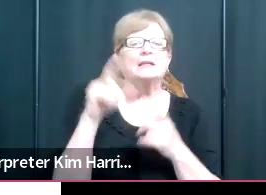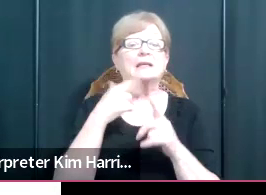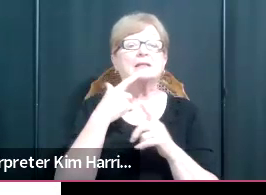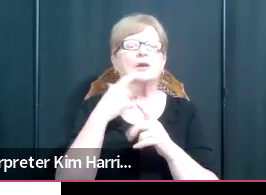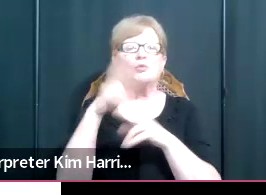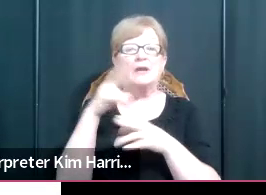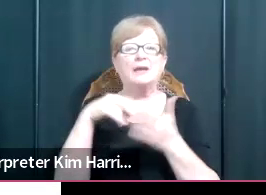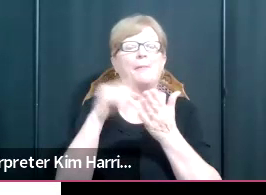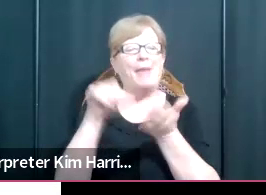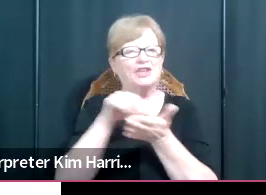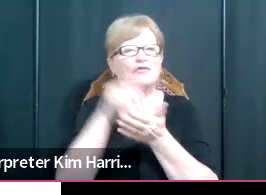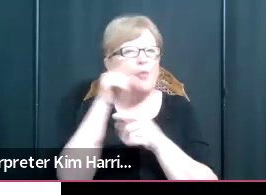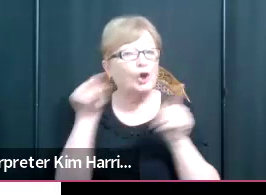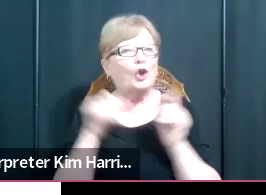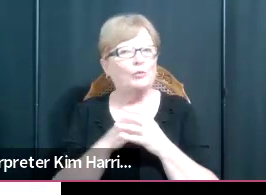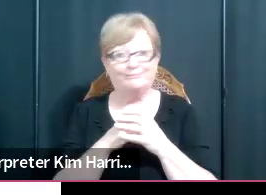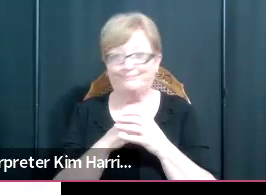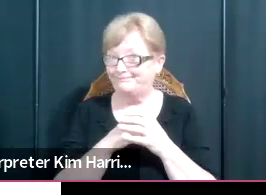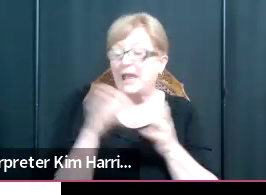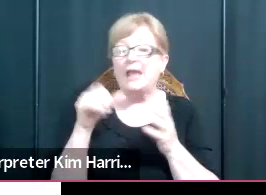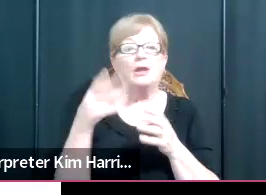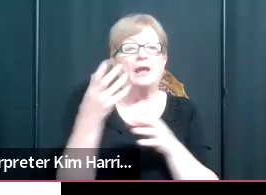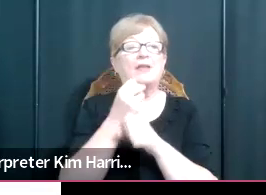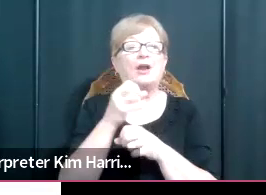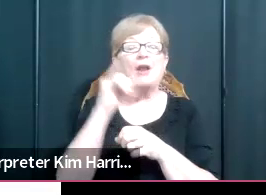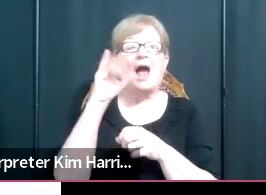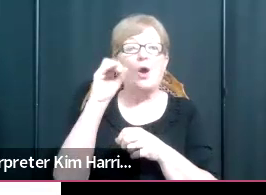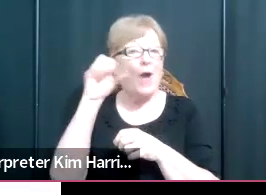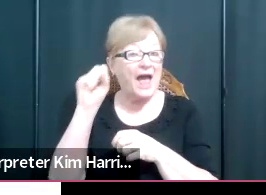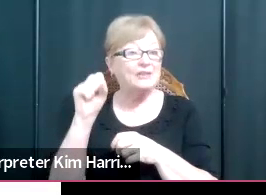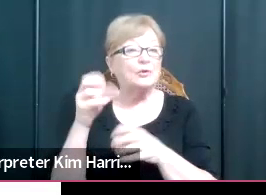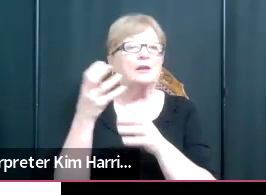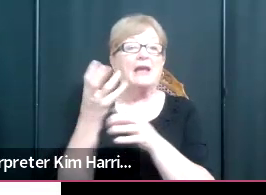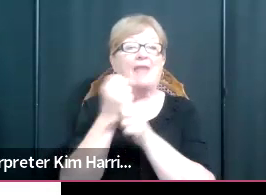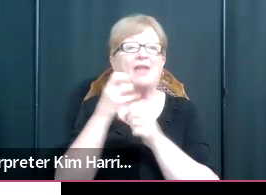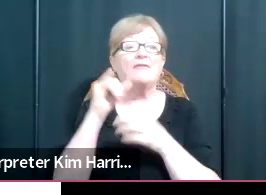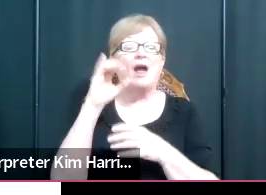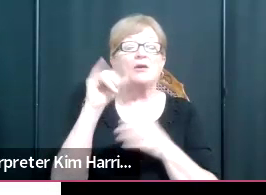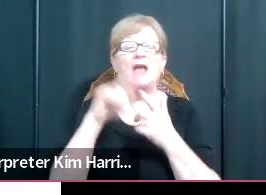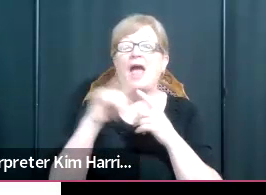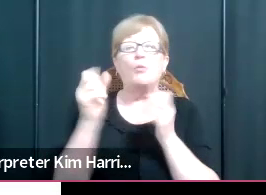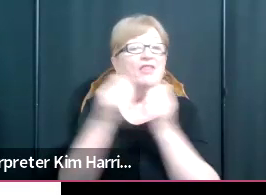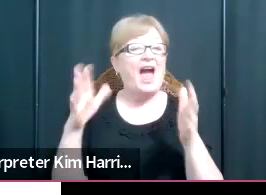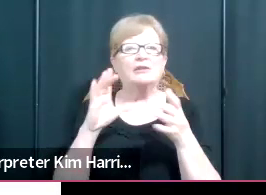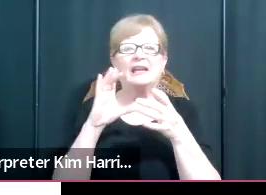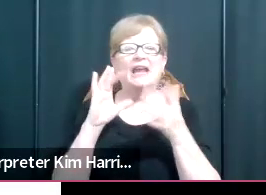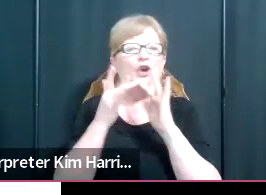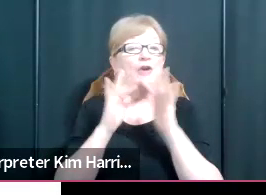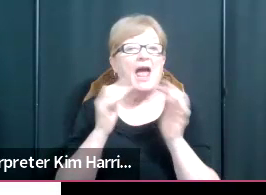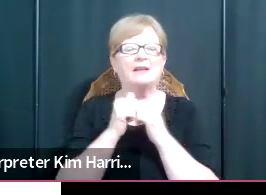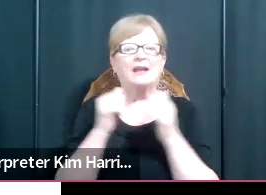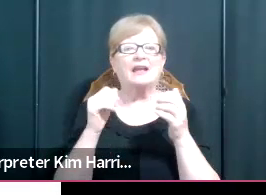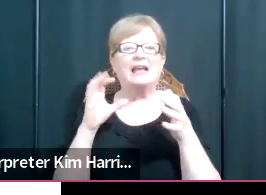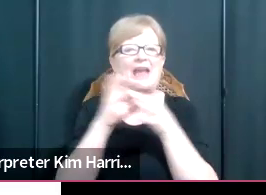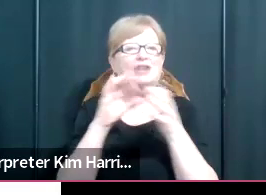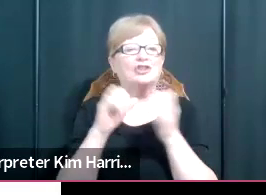kind of stuff. You can get that on iOS, and it can also be used without internet connection, which is a handy tool.